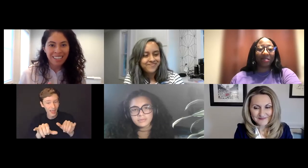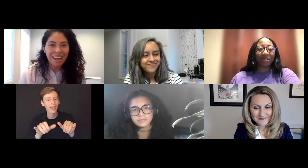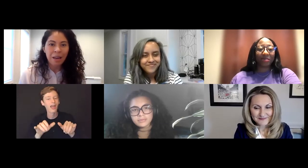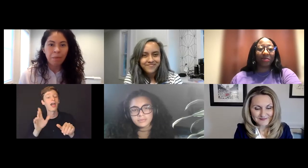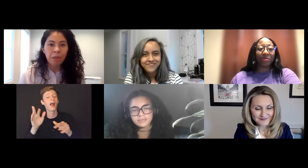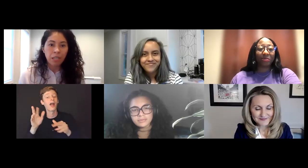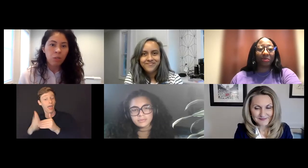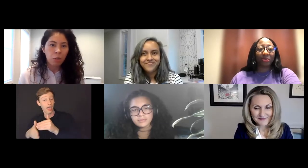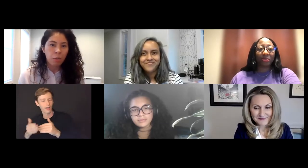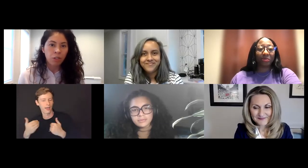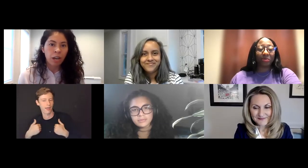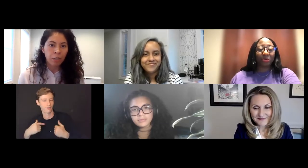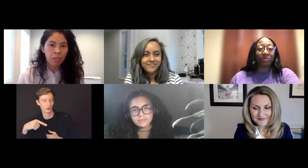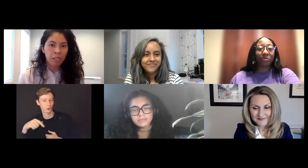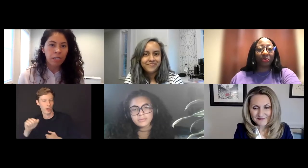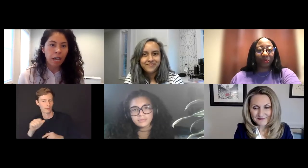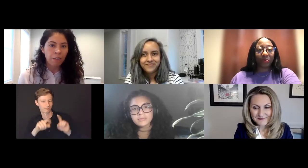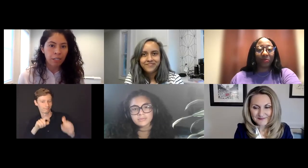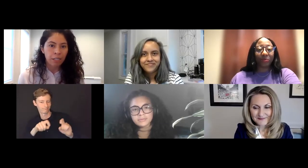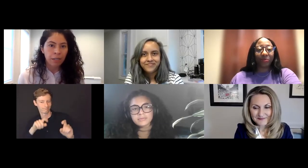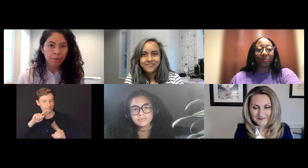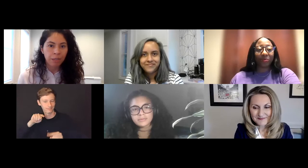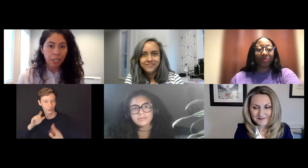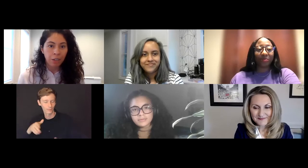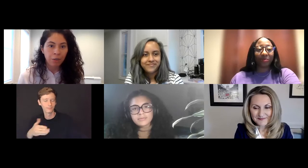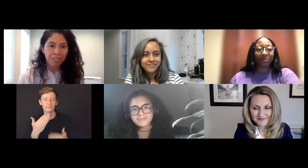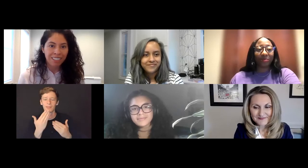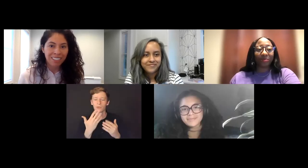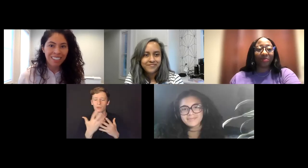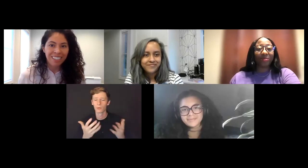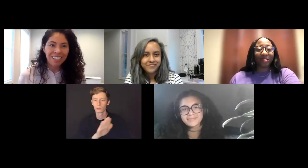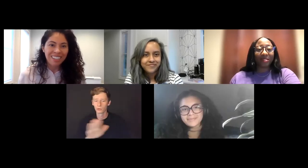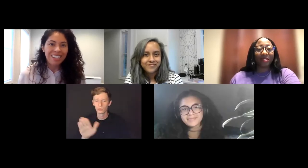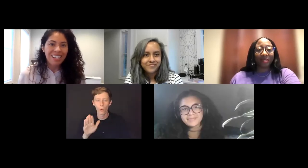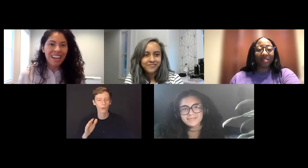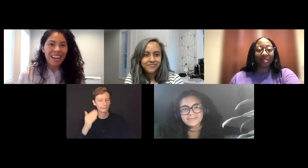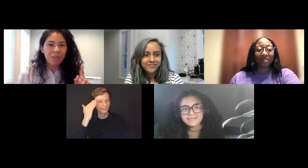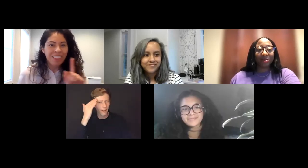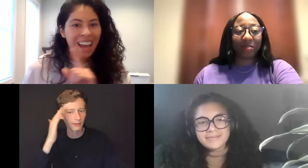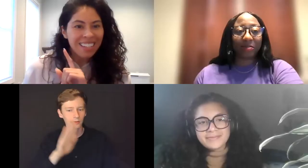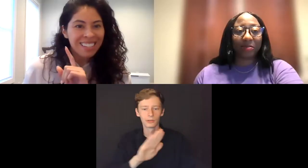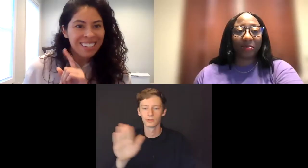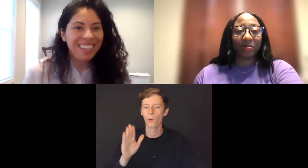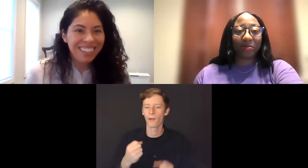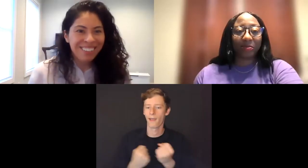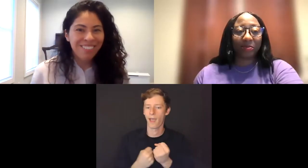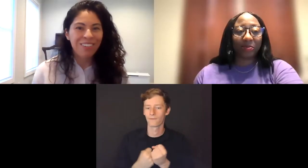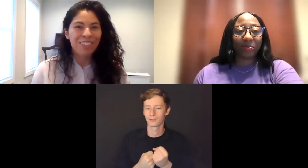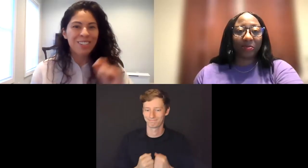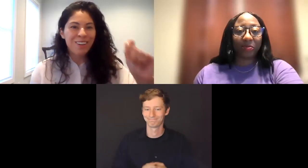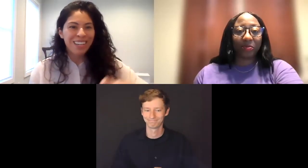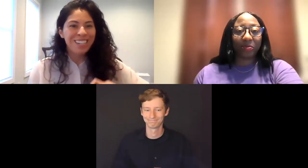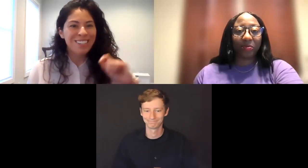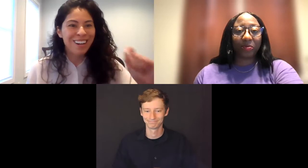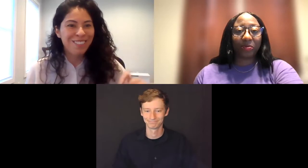end. But thank you so much for your expertise and advocacy. Thank you. And with that, we